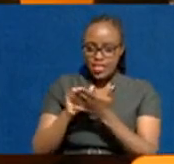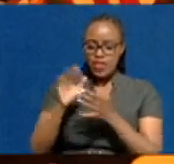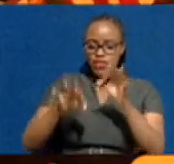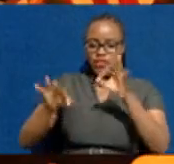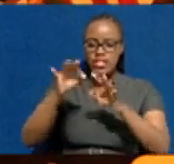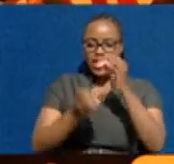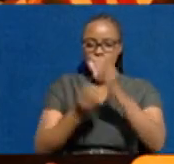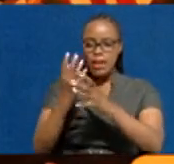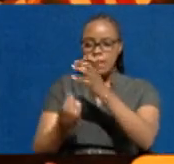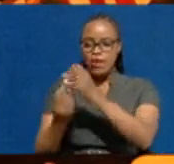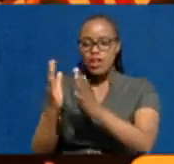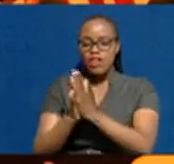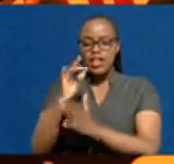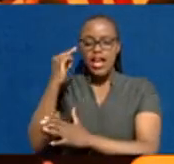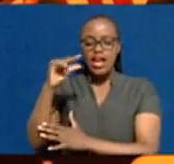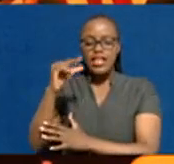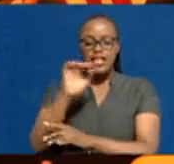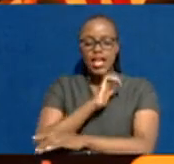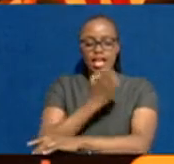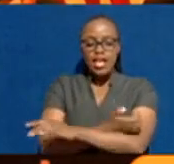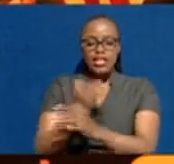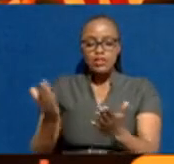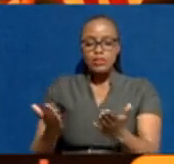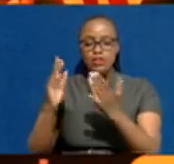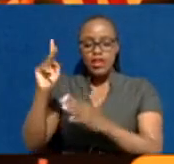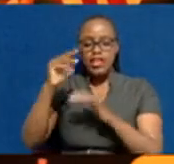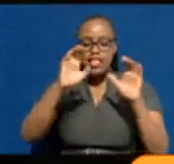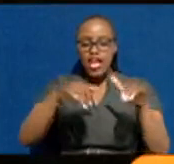fertilizer production and green energy to enhance Kenya's